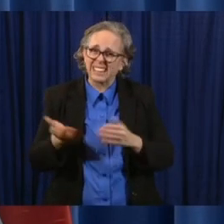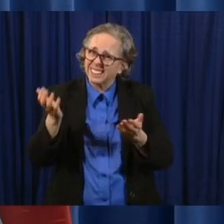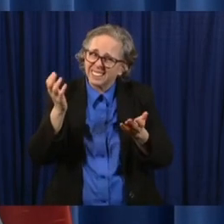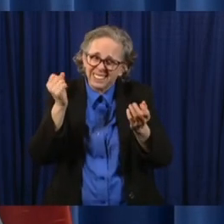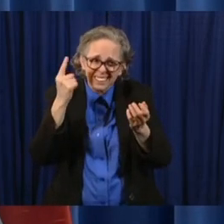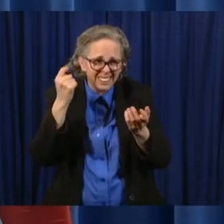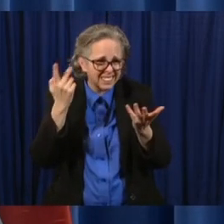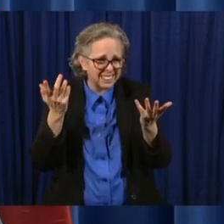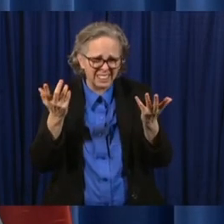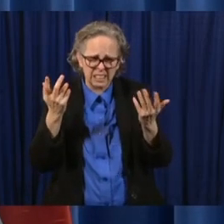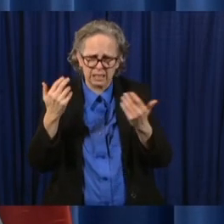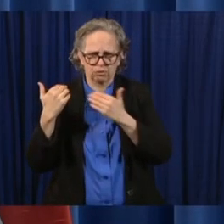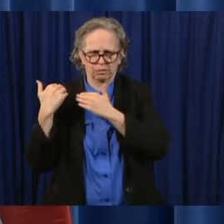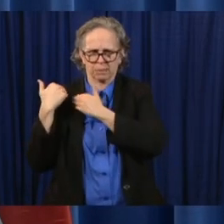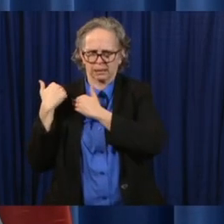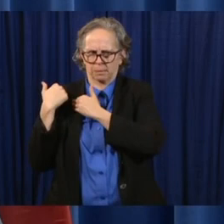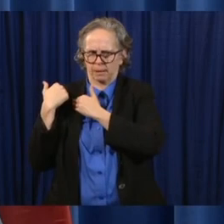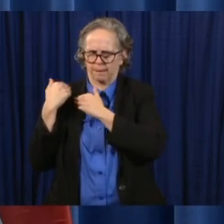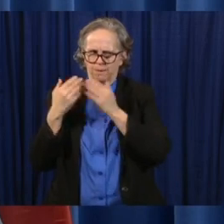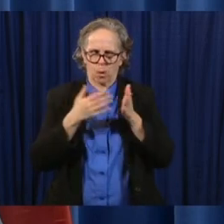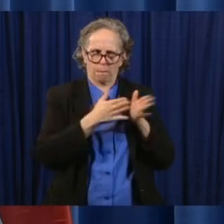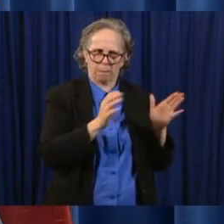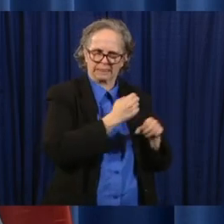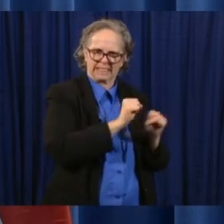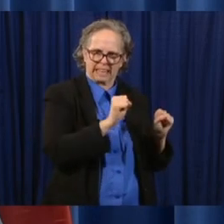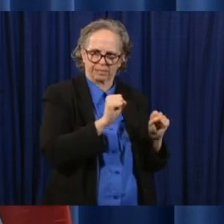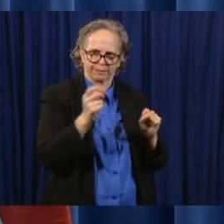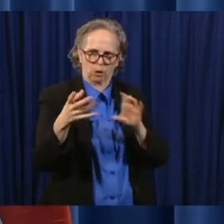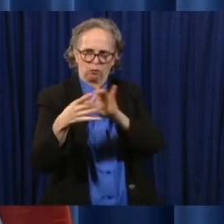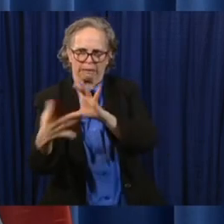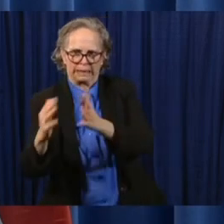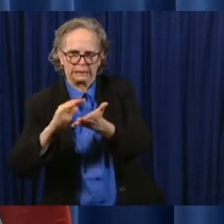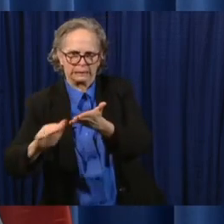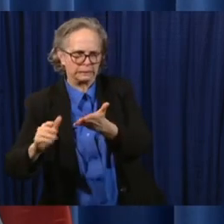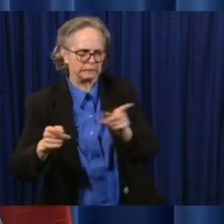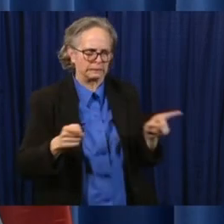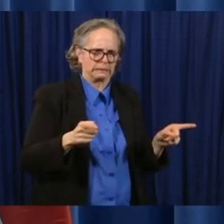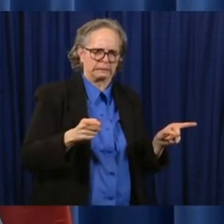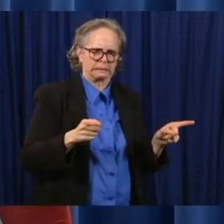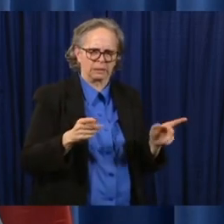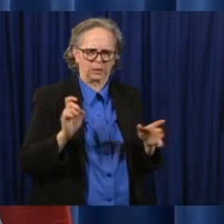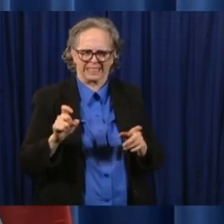public safety, but we need to create more space. As we announced